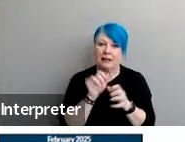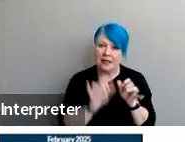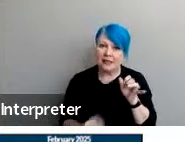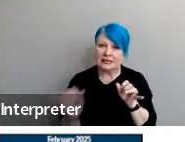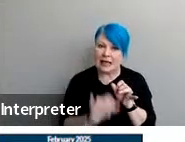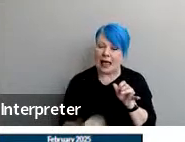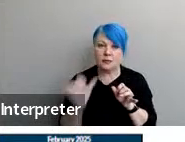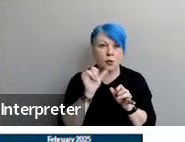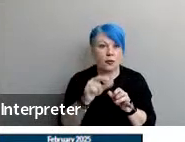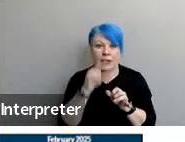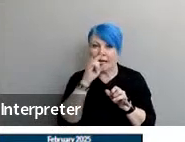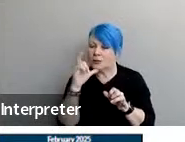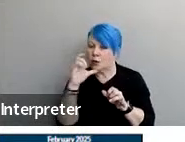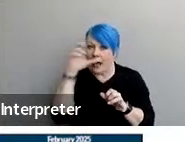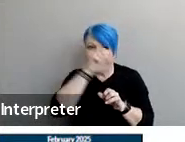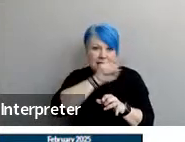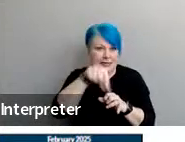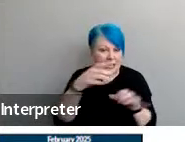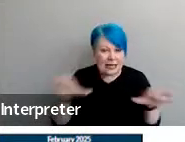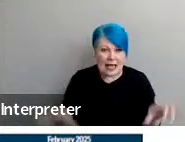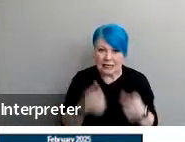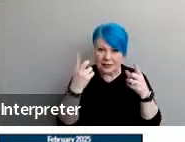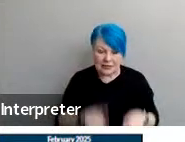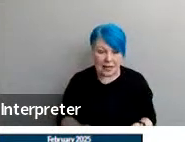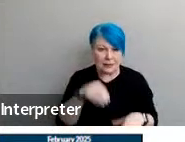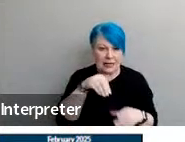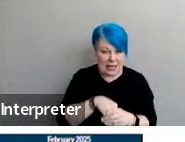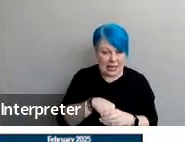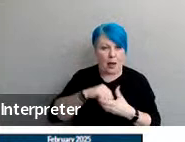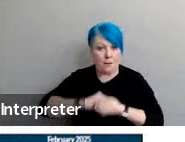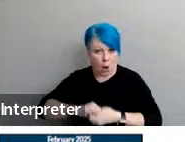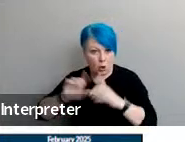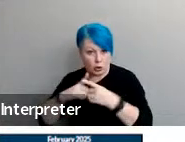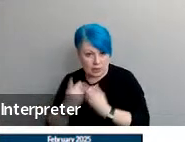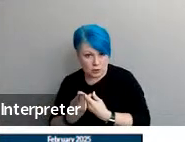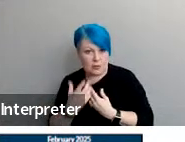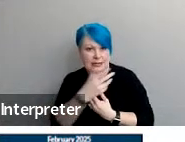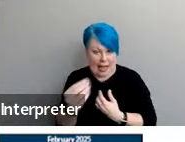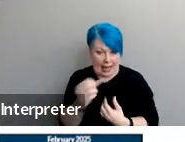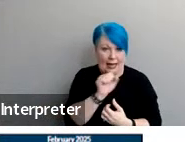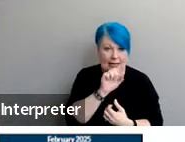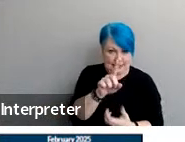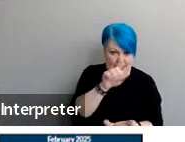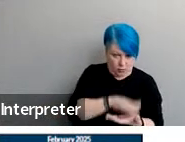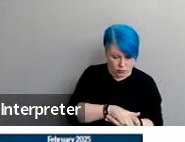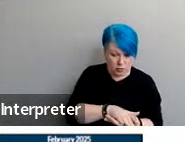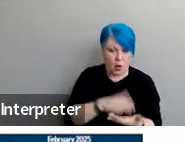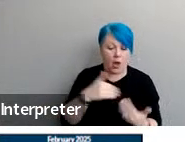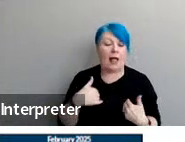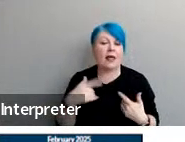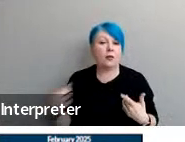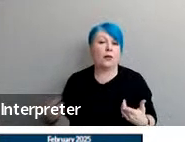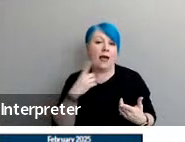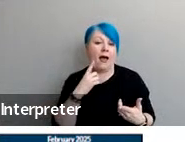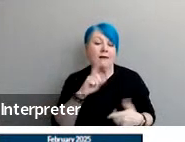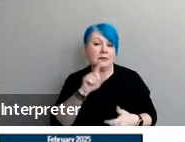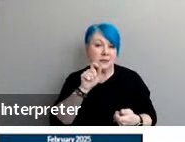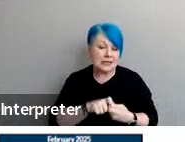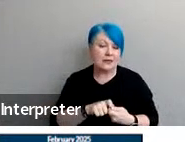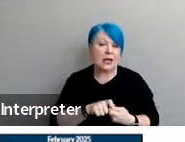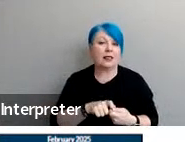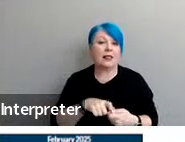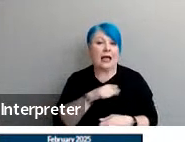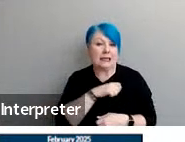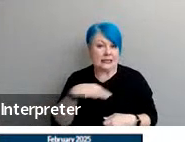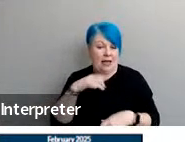happening in their partner districts or our schools. We have our list of professional development days or staff work days, and then again we